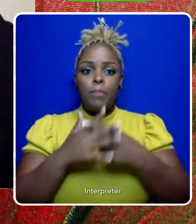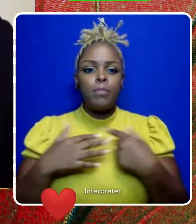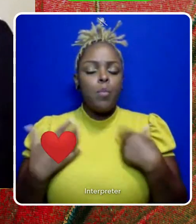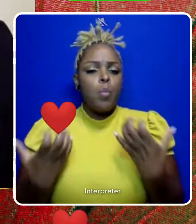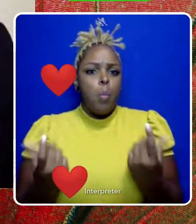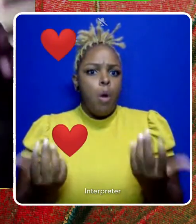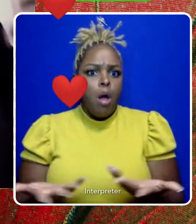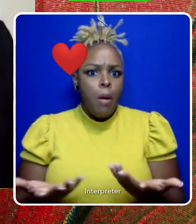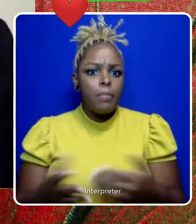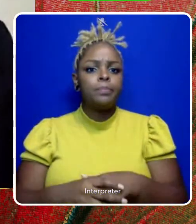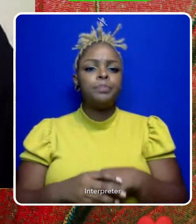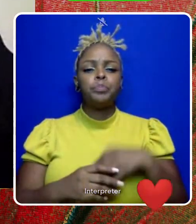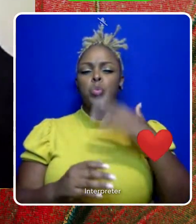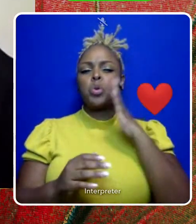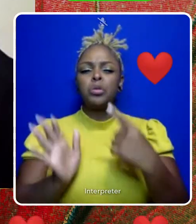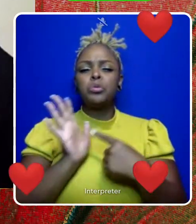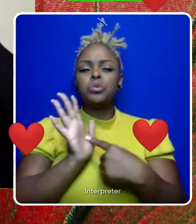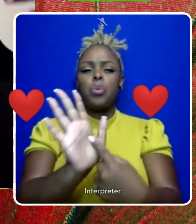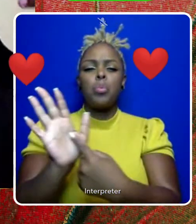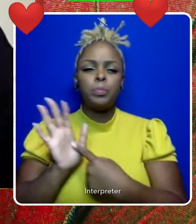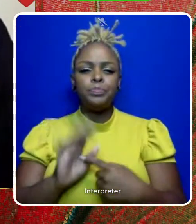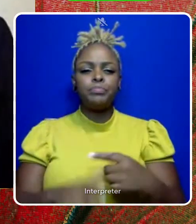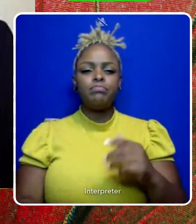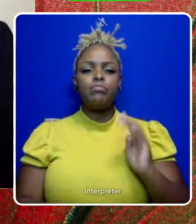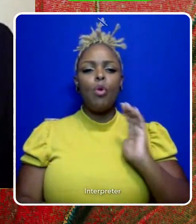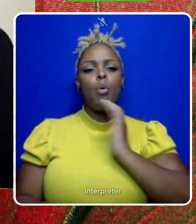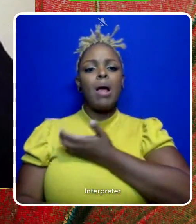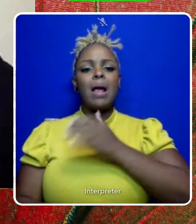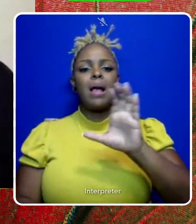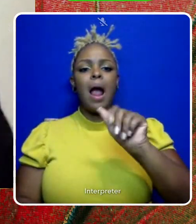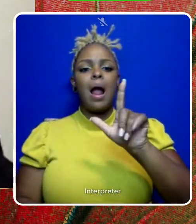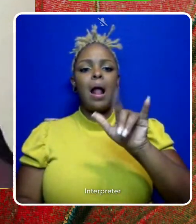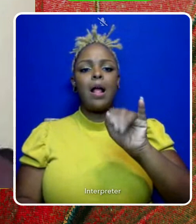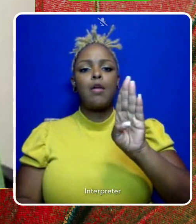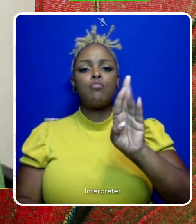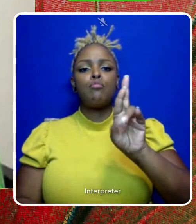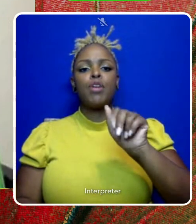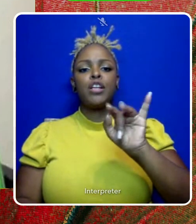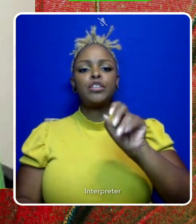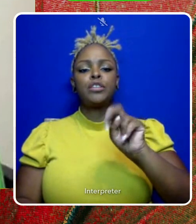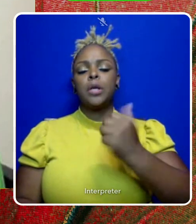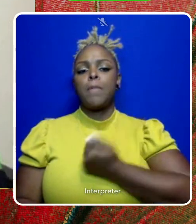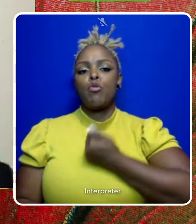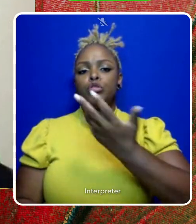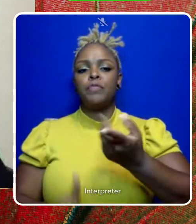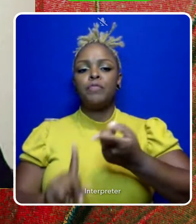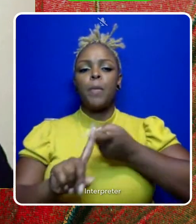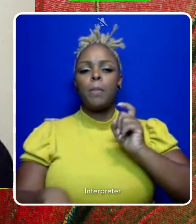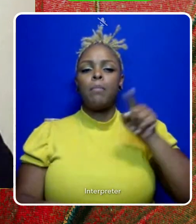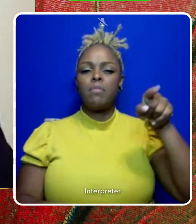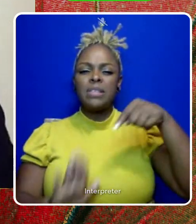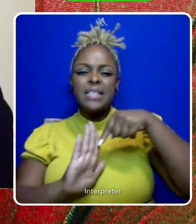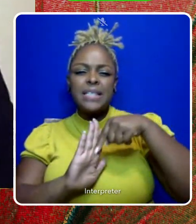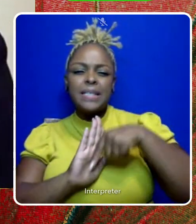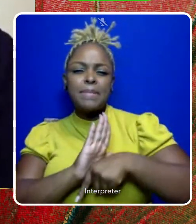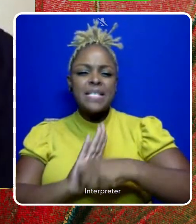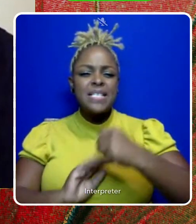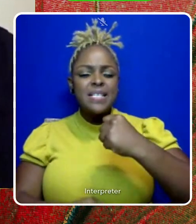poet from deep center, Savannah. If you could just click the link, I think